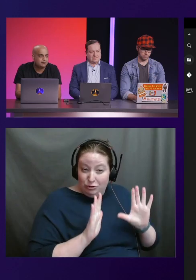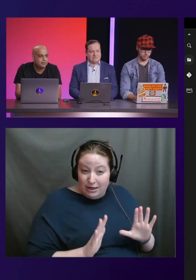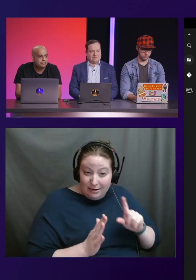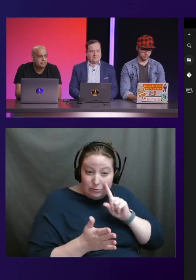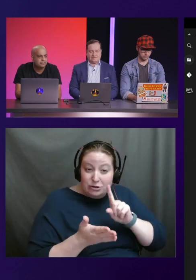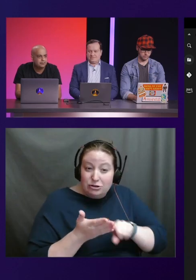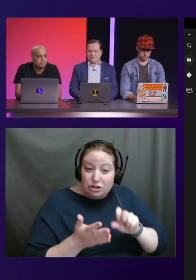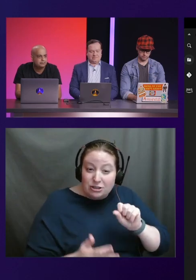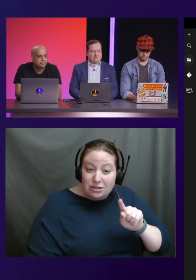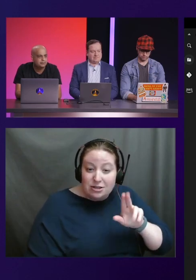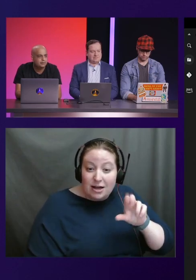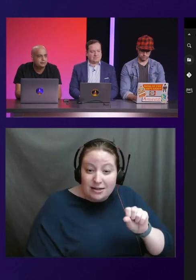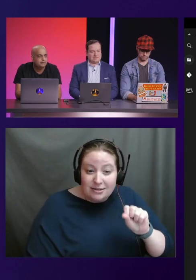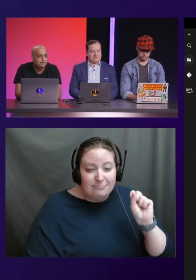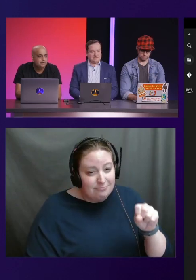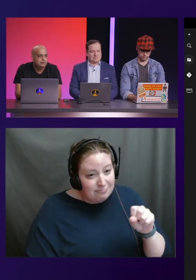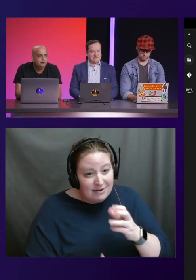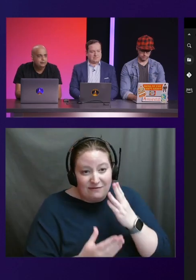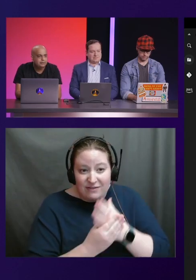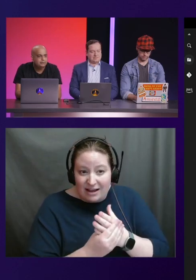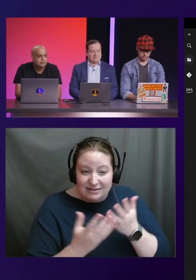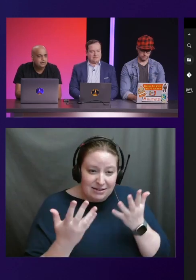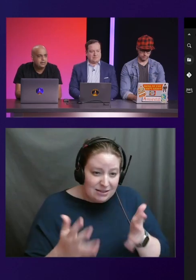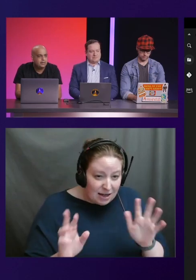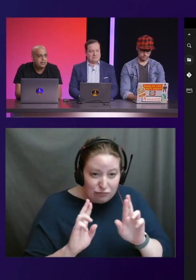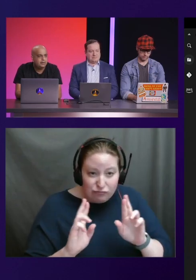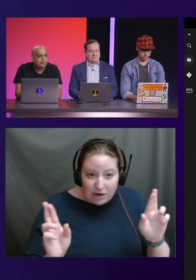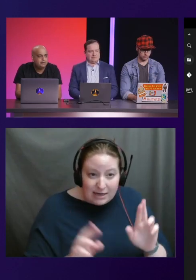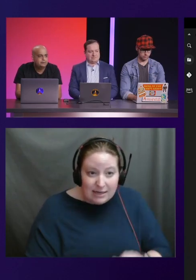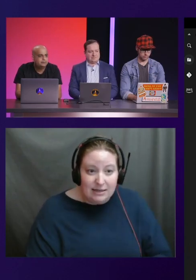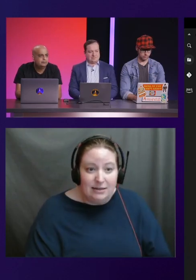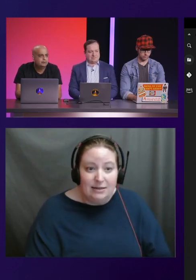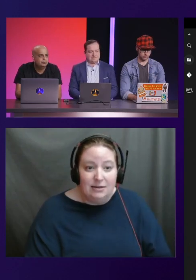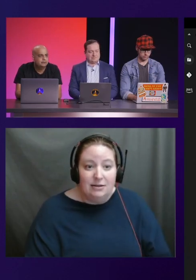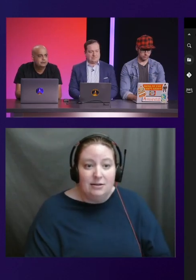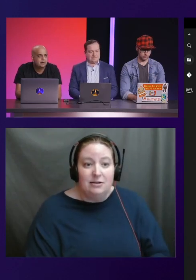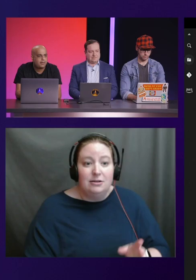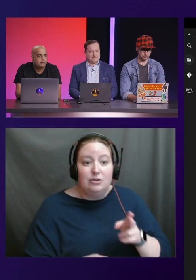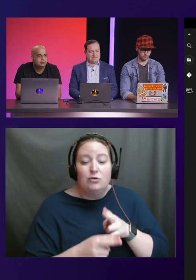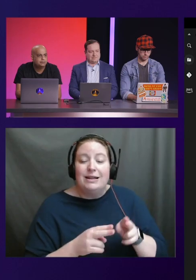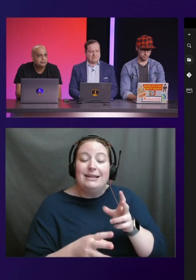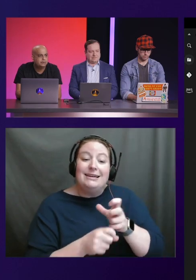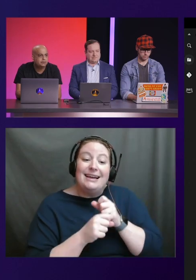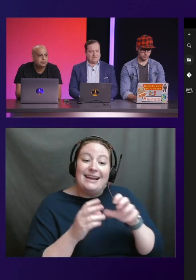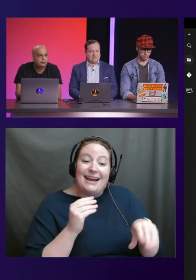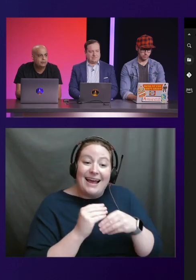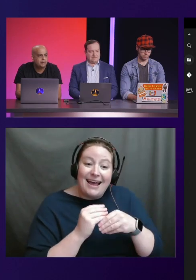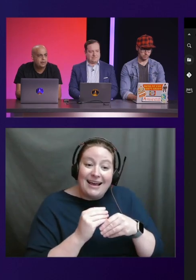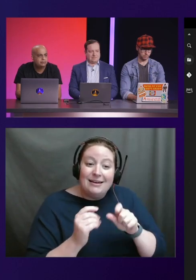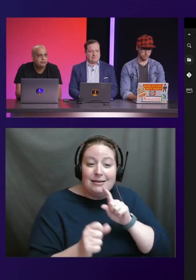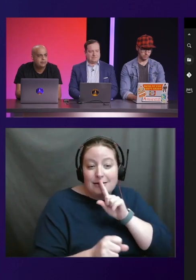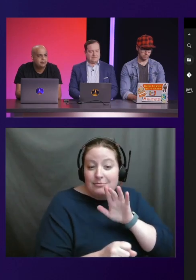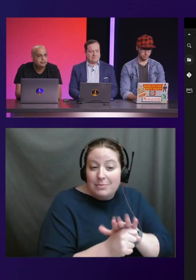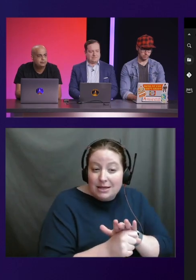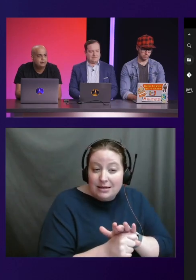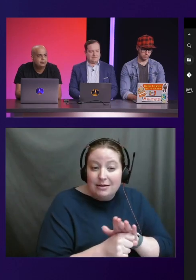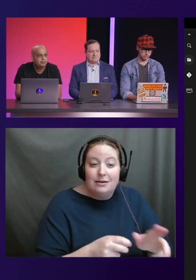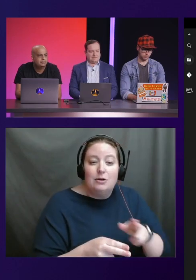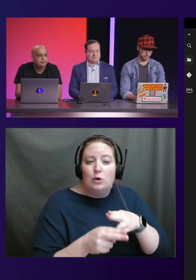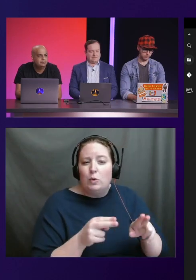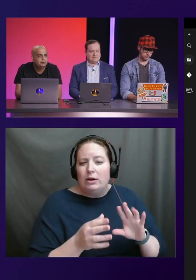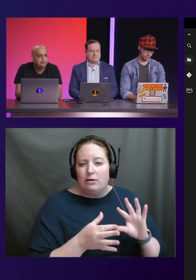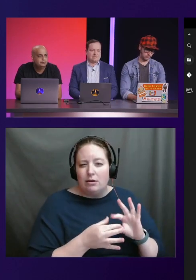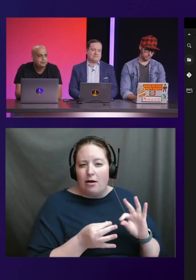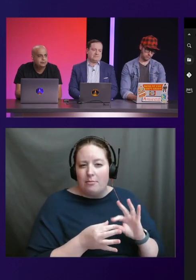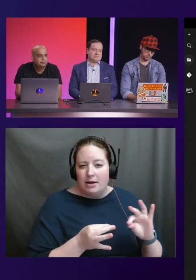got my files all done, ready to go. Quickly do a git add. Let's do a commit we'll do a quick comment there as